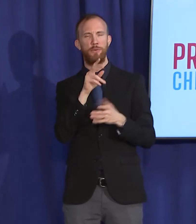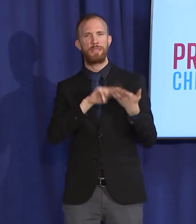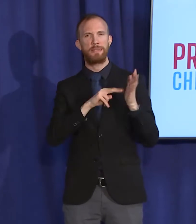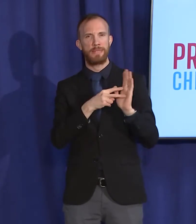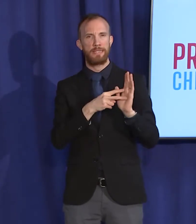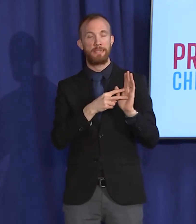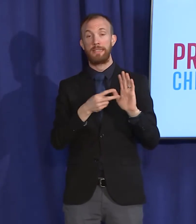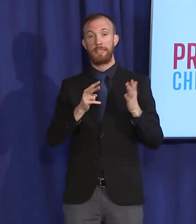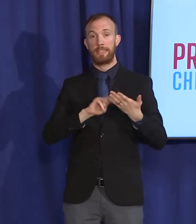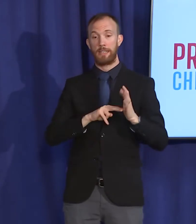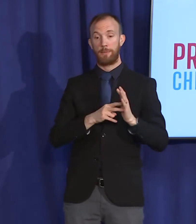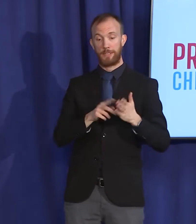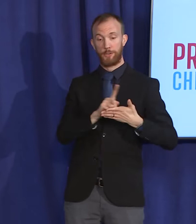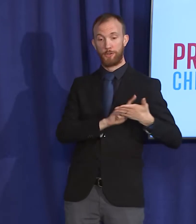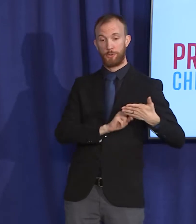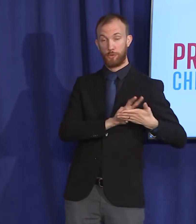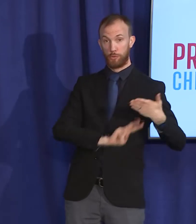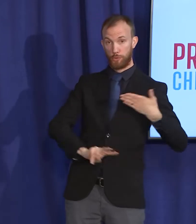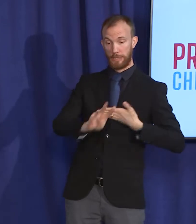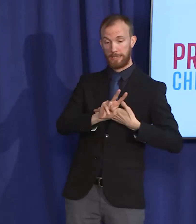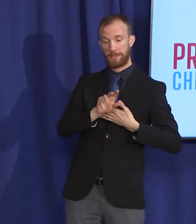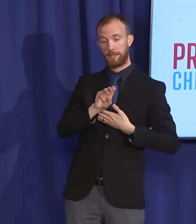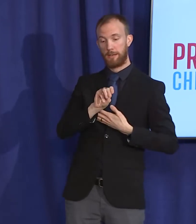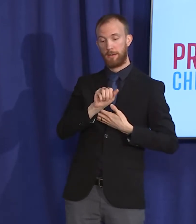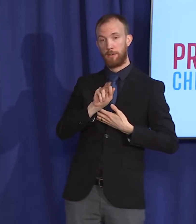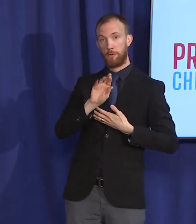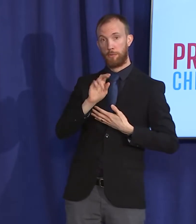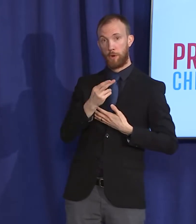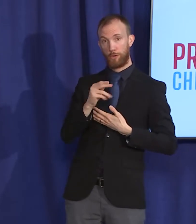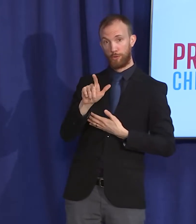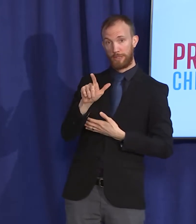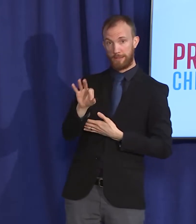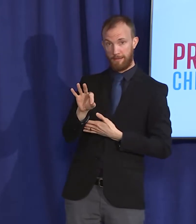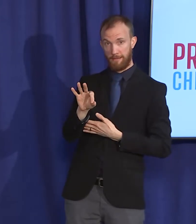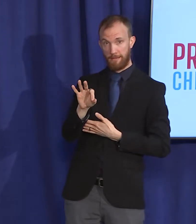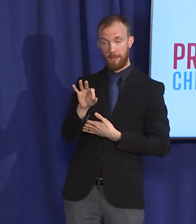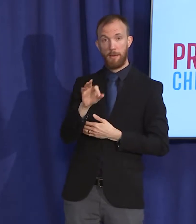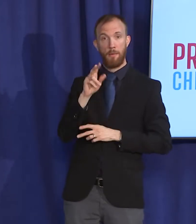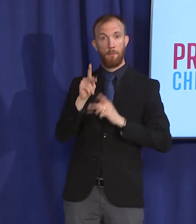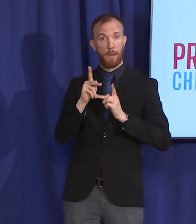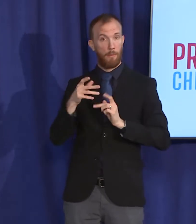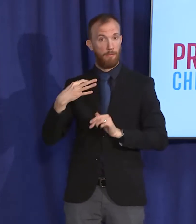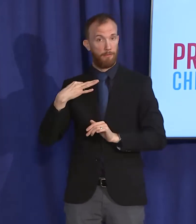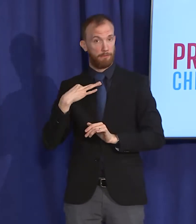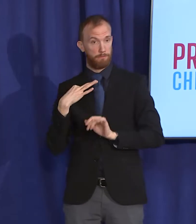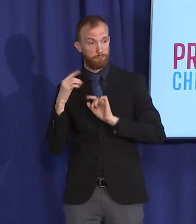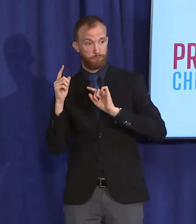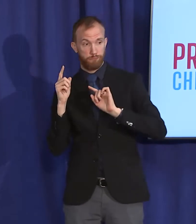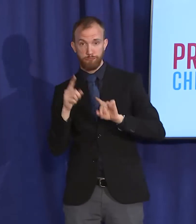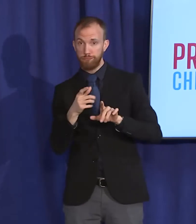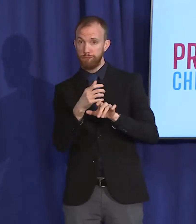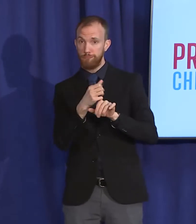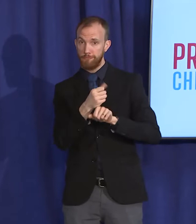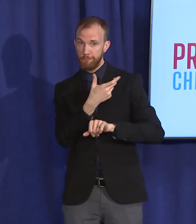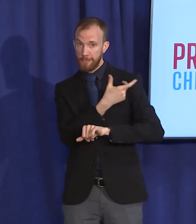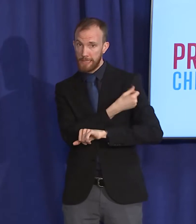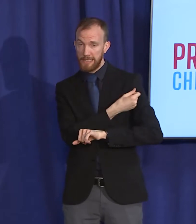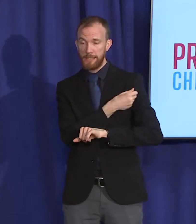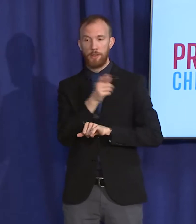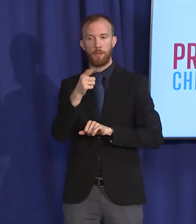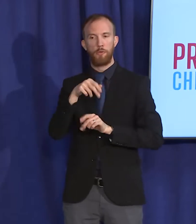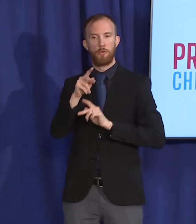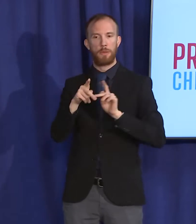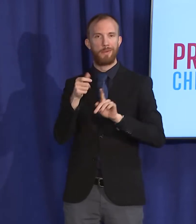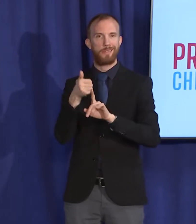2 weeks from now, on March 29th, vaccination eligibility will be expanded to residents who have underlying conditions, essential